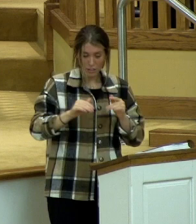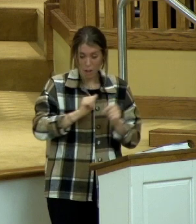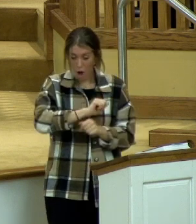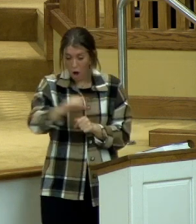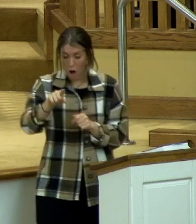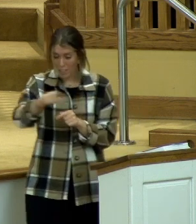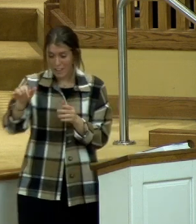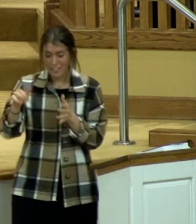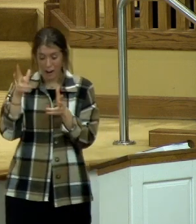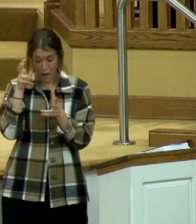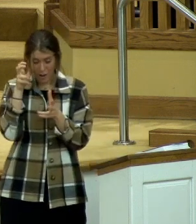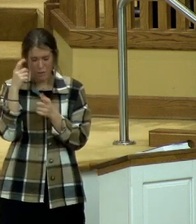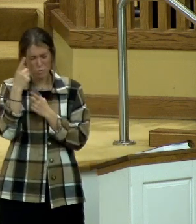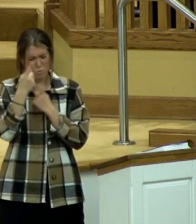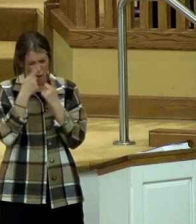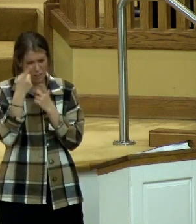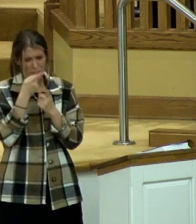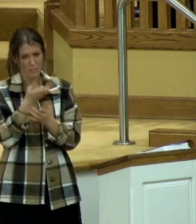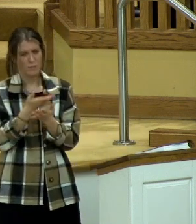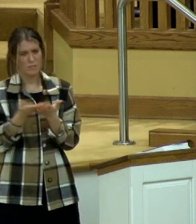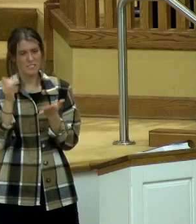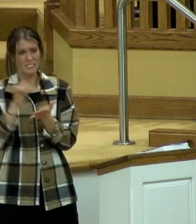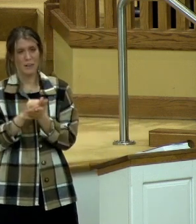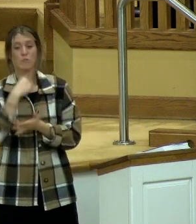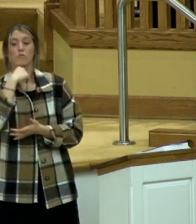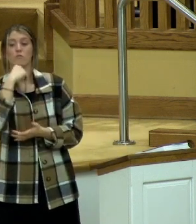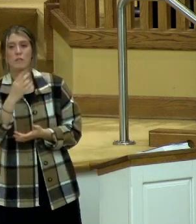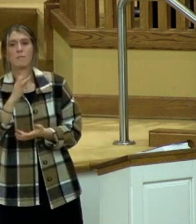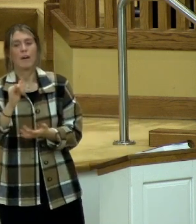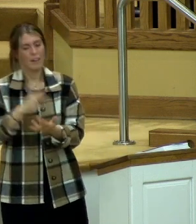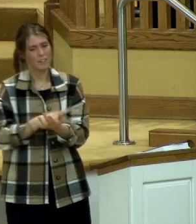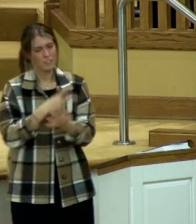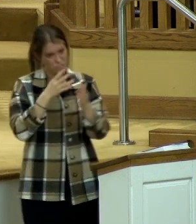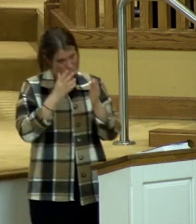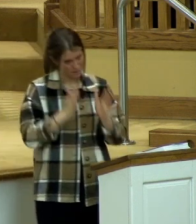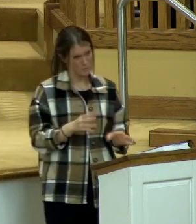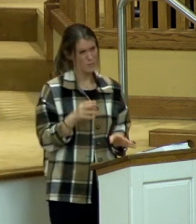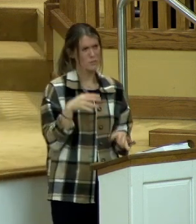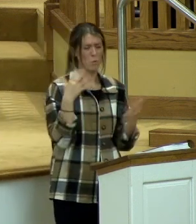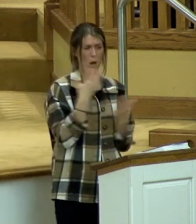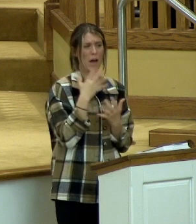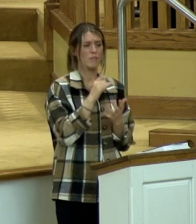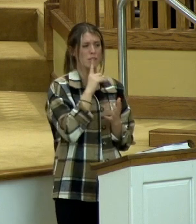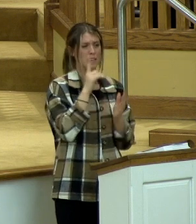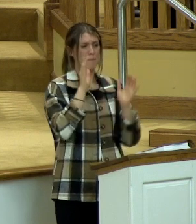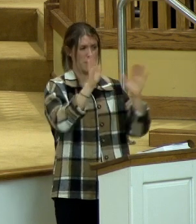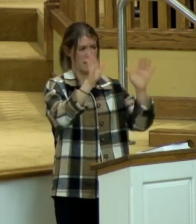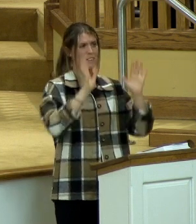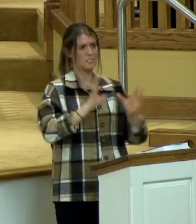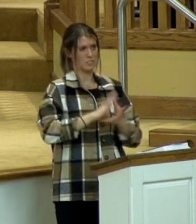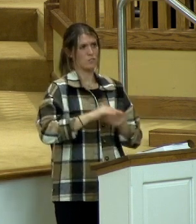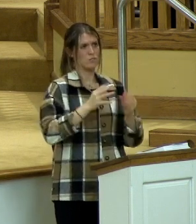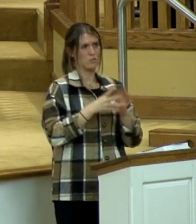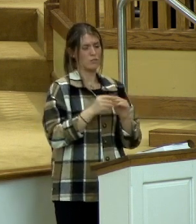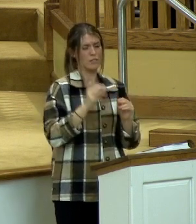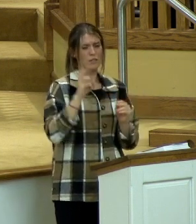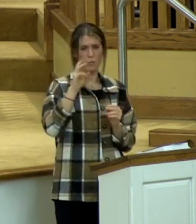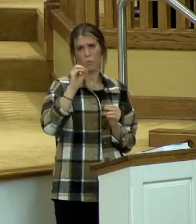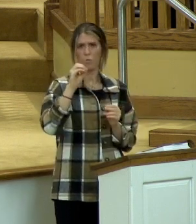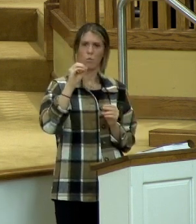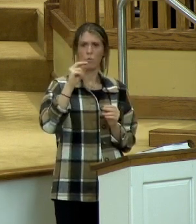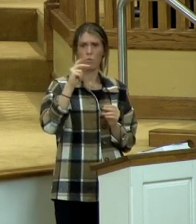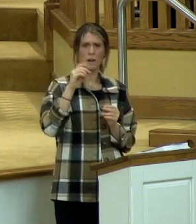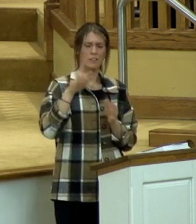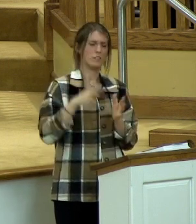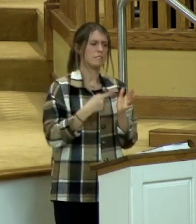it wondered at those things which were told them by the shepherds." Wow, that's an amazing story. Wonder could also